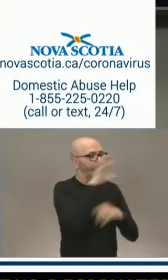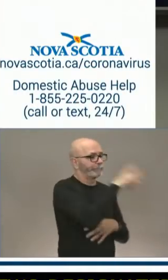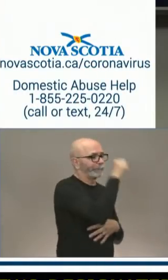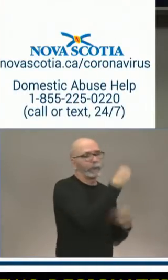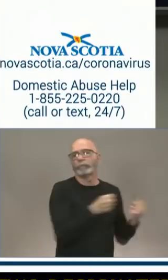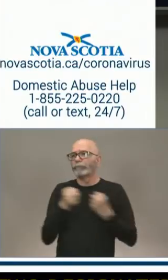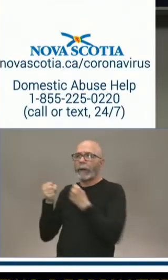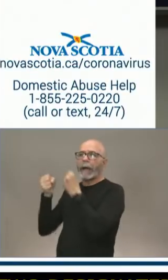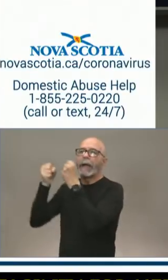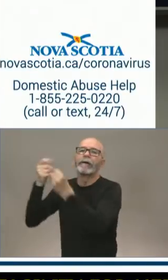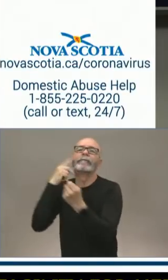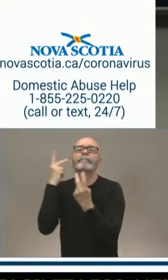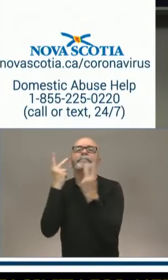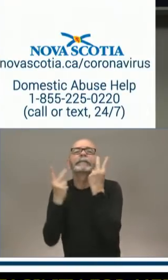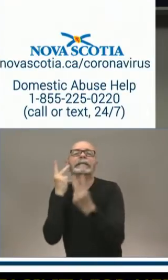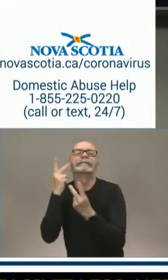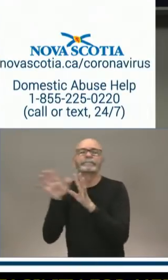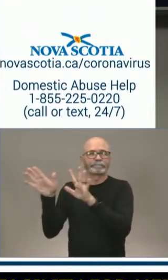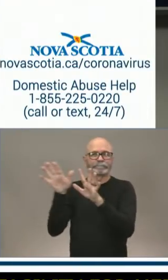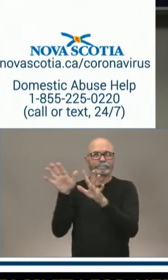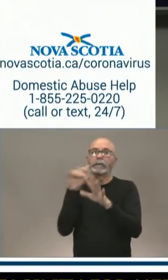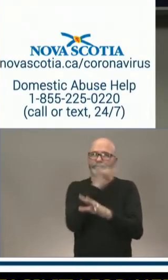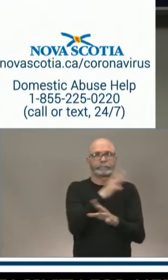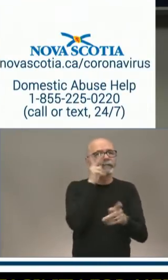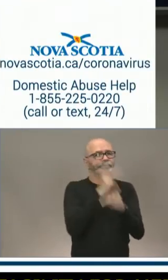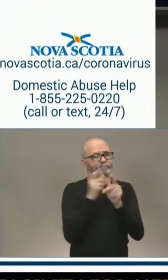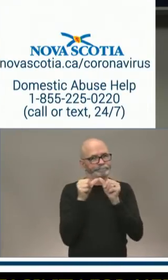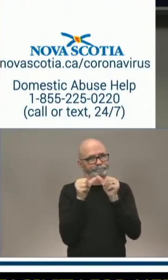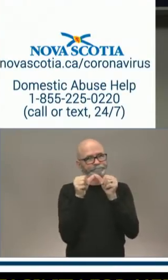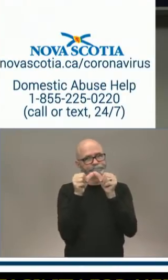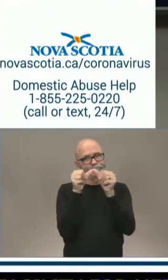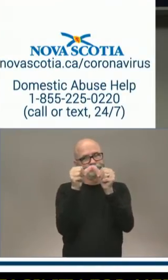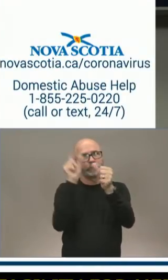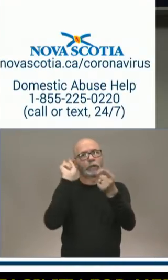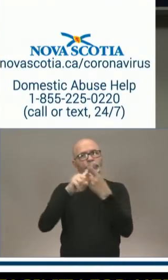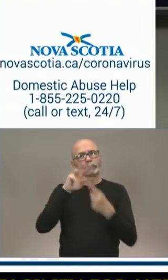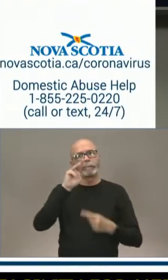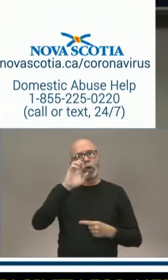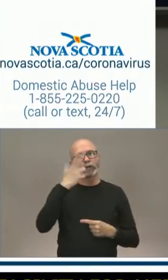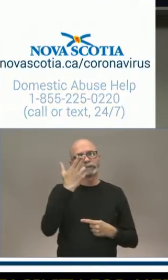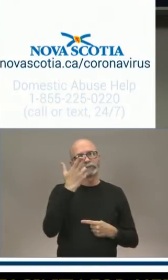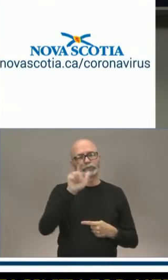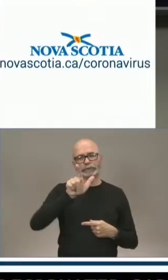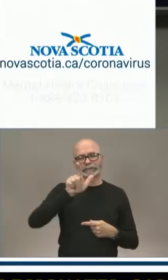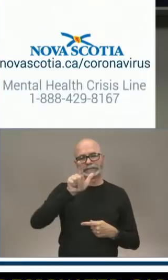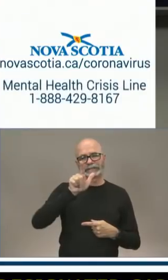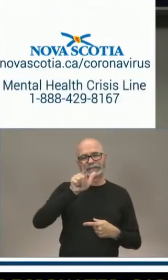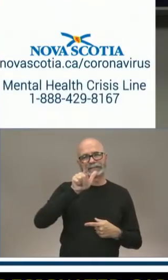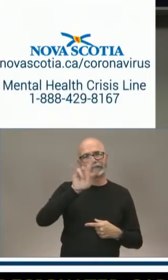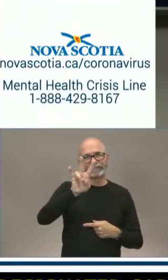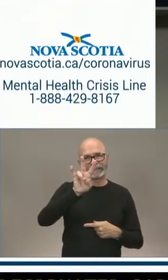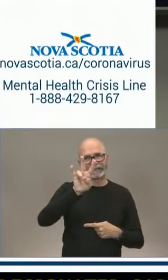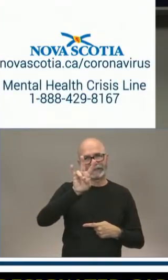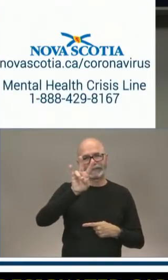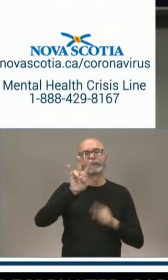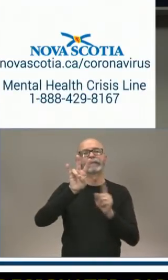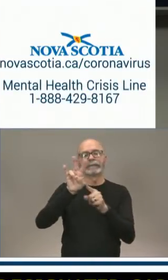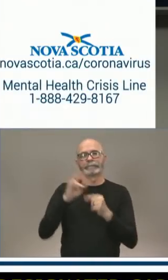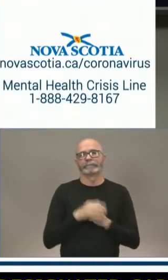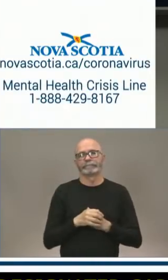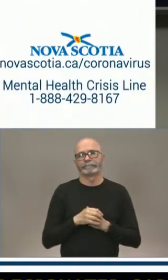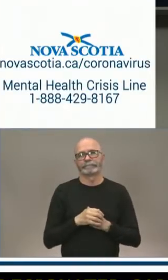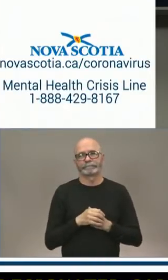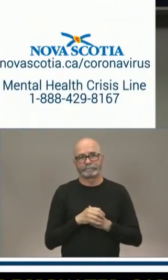March 27th. I'd like to give you an update now on vaccines. It's certainly been a busy week